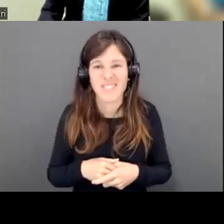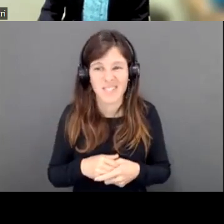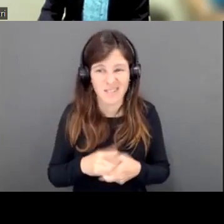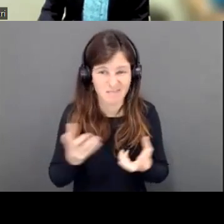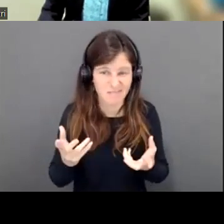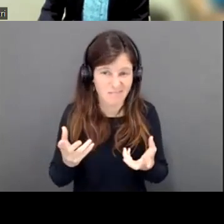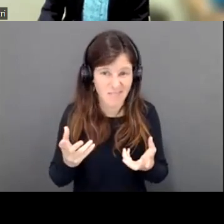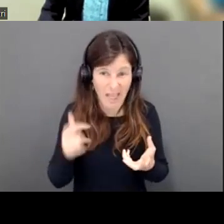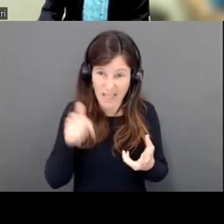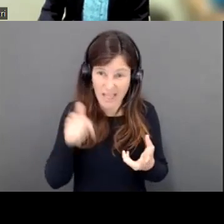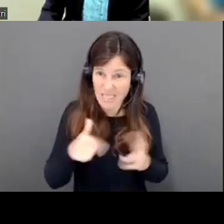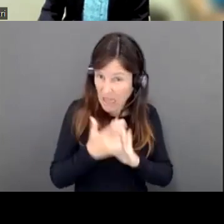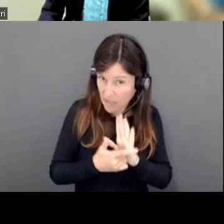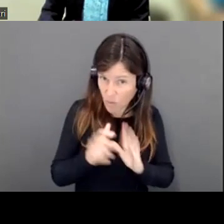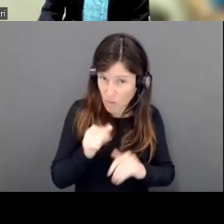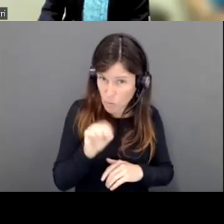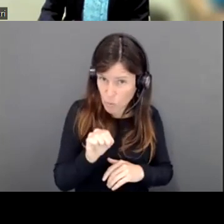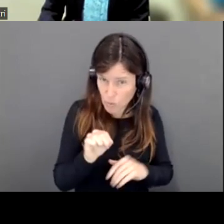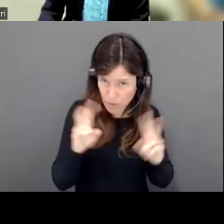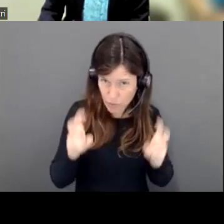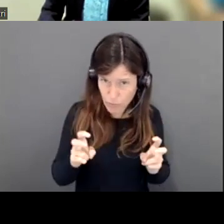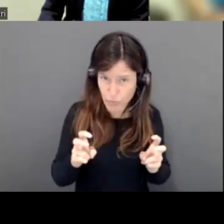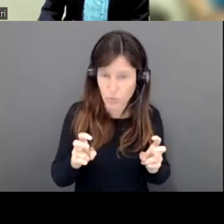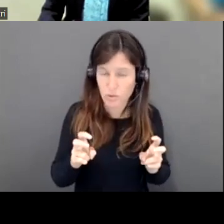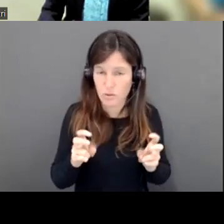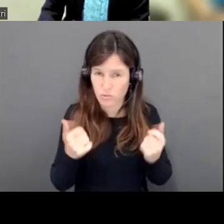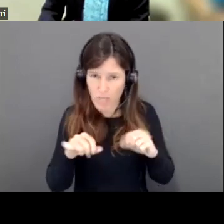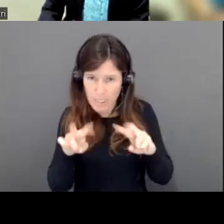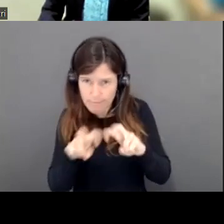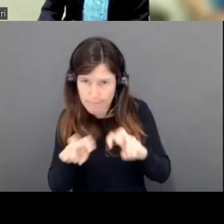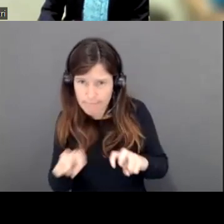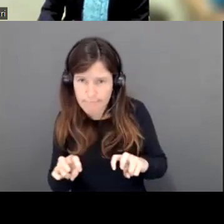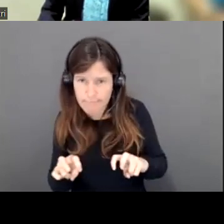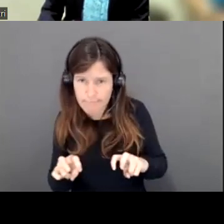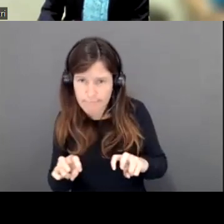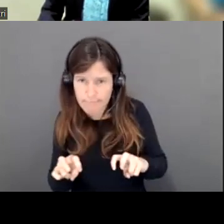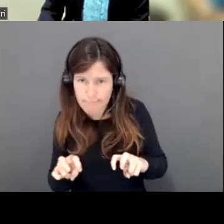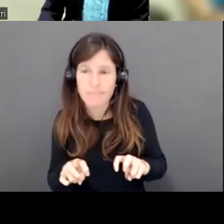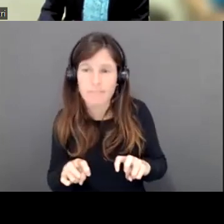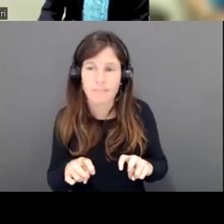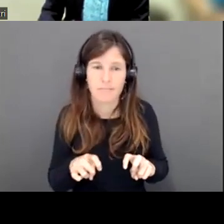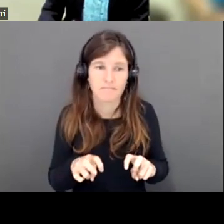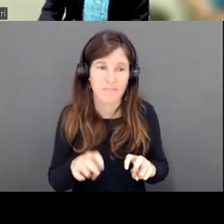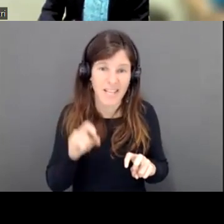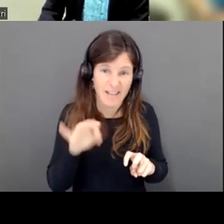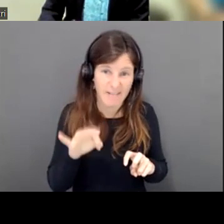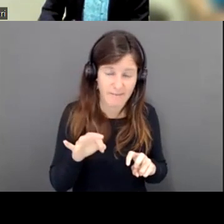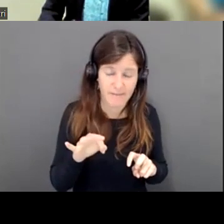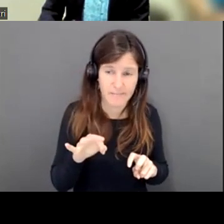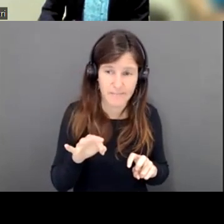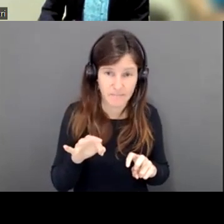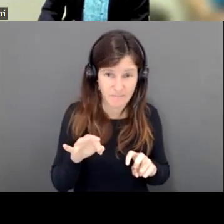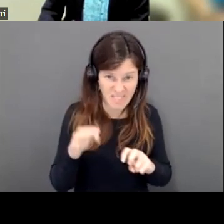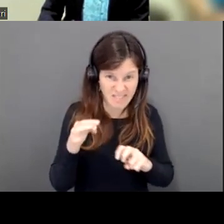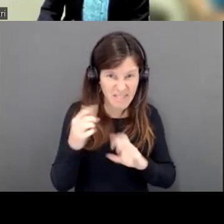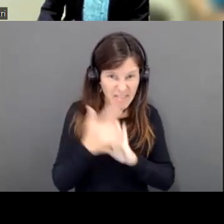a legal abuse issue? And that will help us get to whether or not to